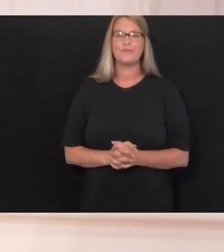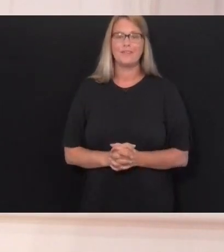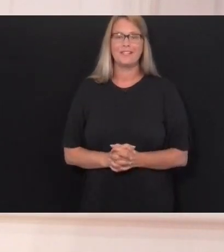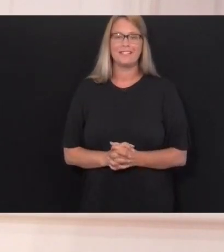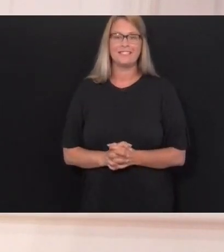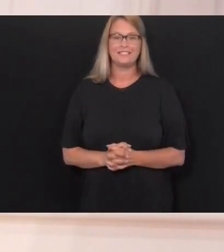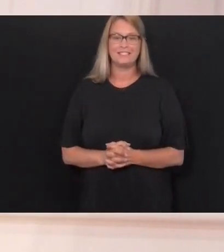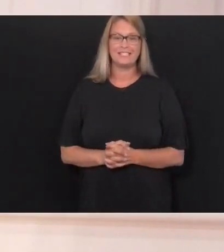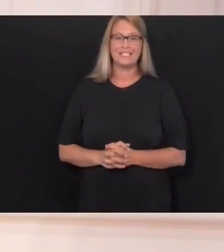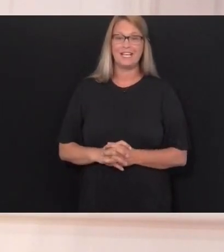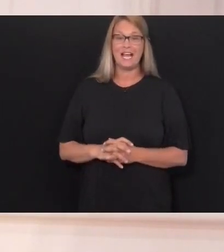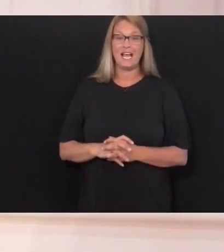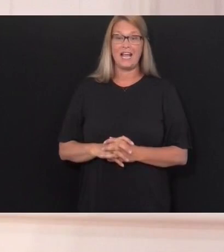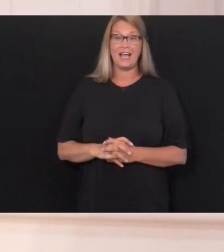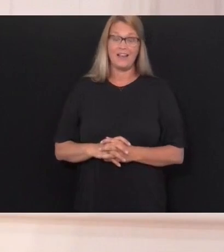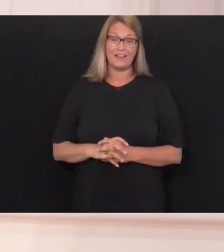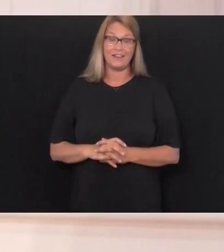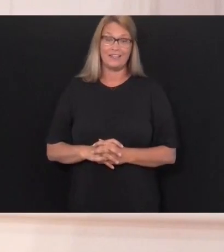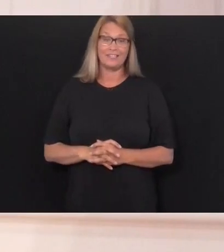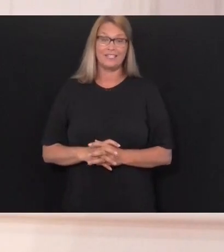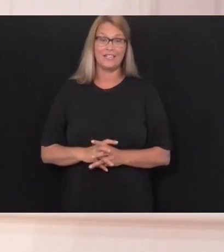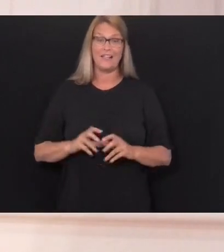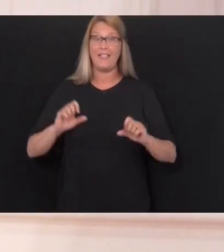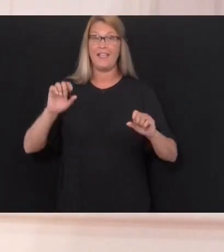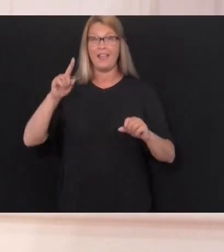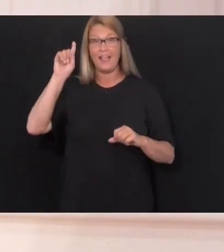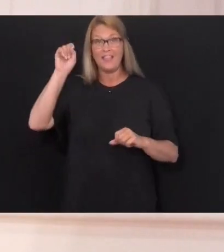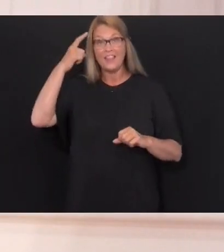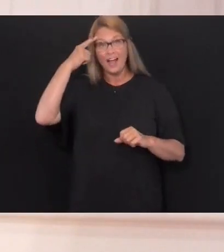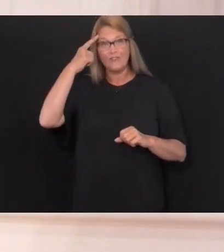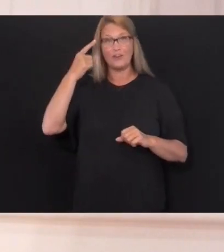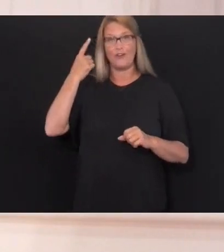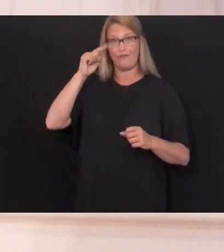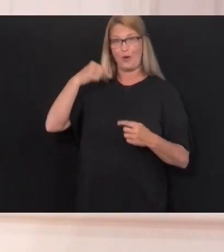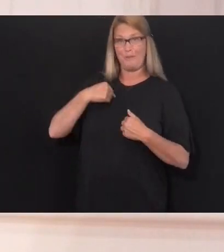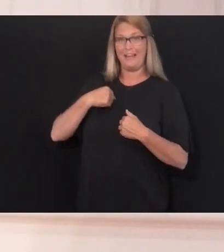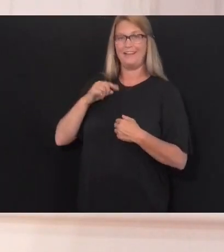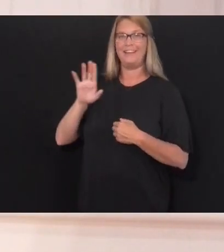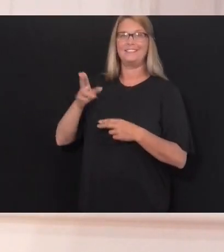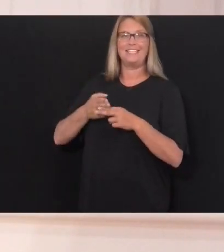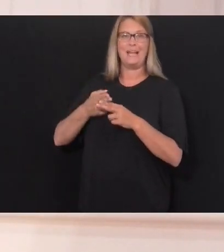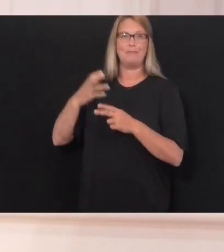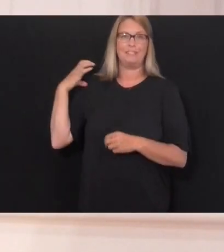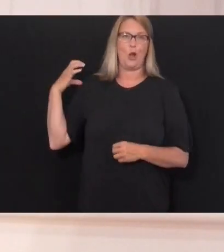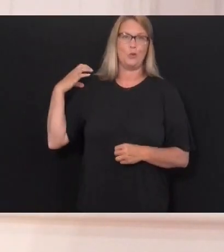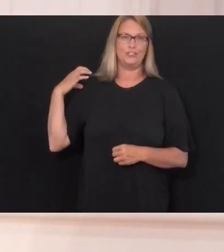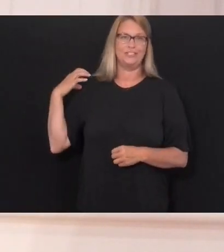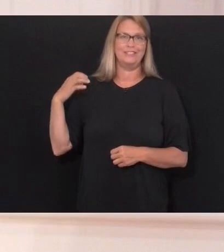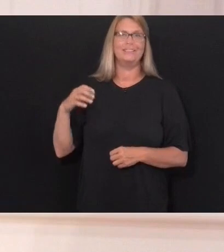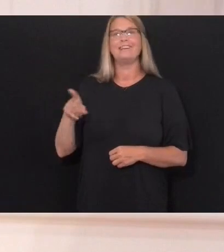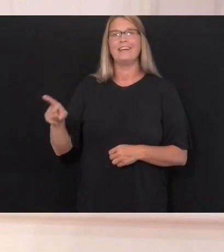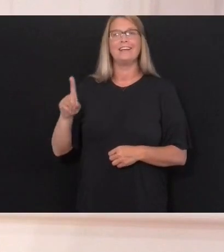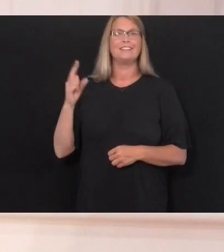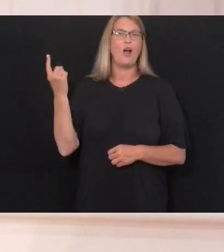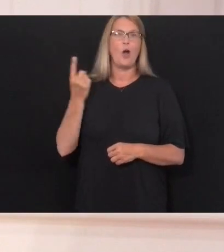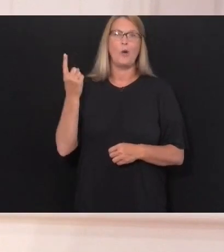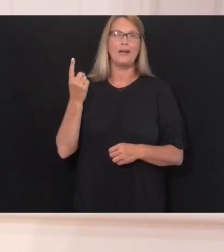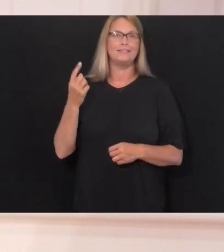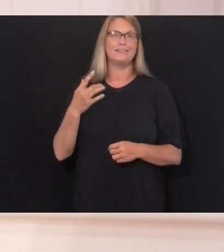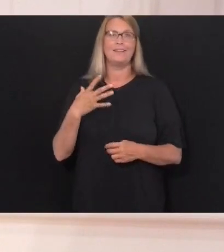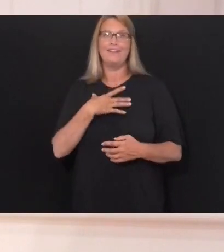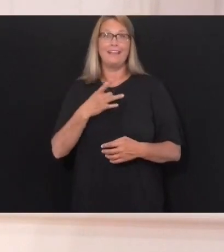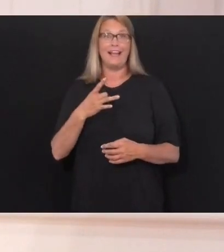Tuesday, Thursday, and Friday in Harrison, Barber, and Mercer counties. We missed some people the last go